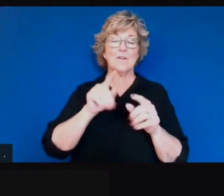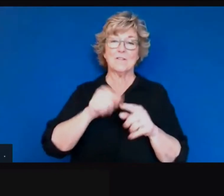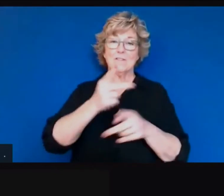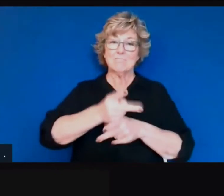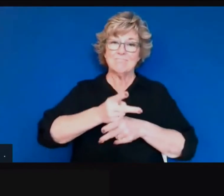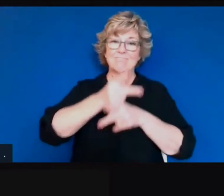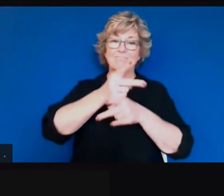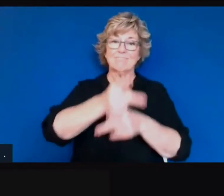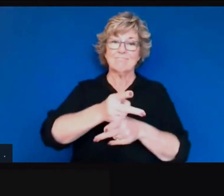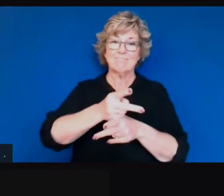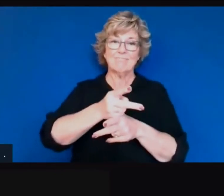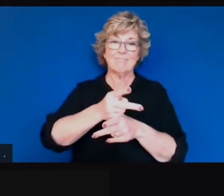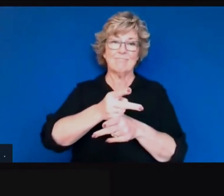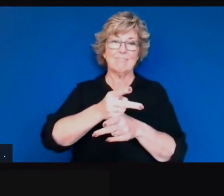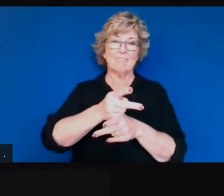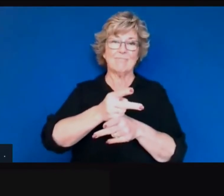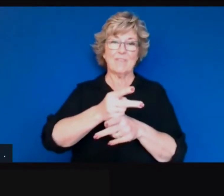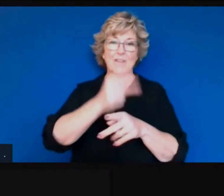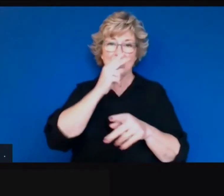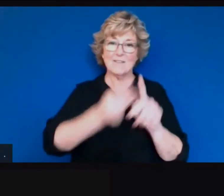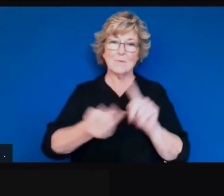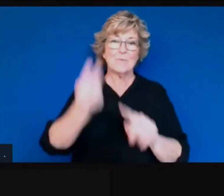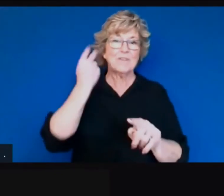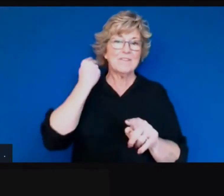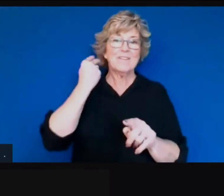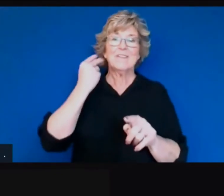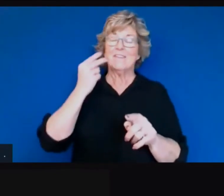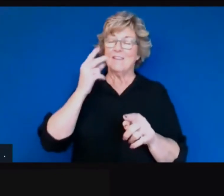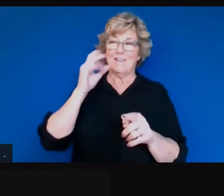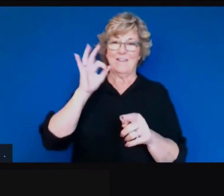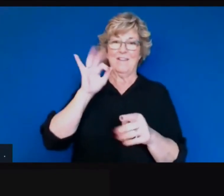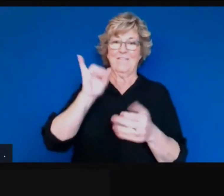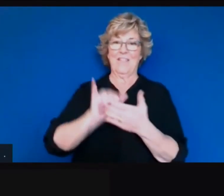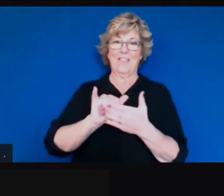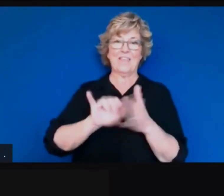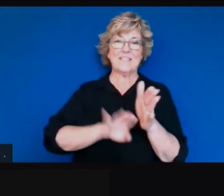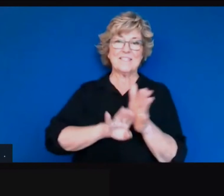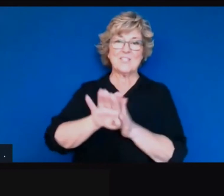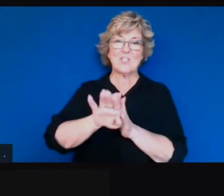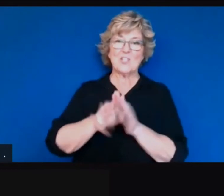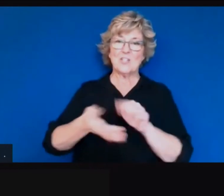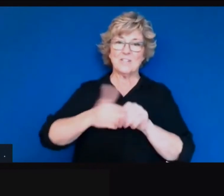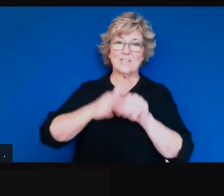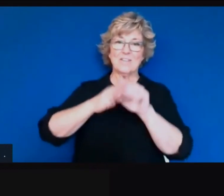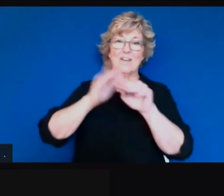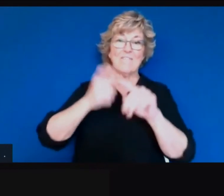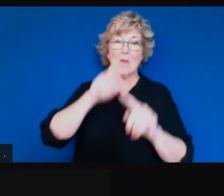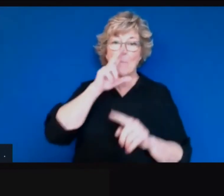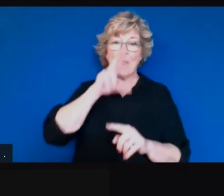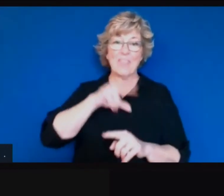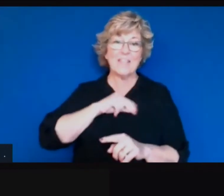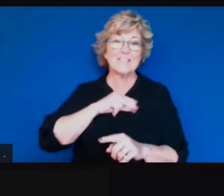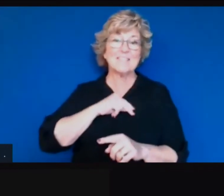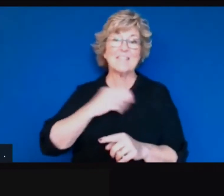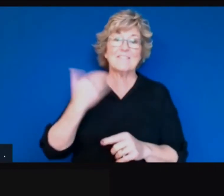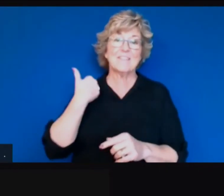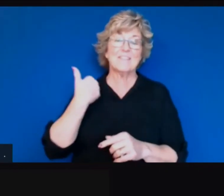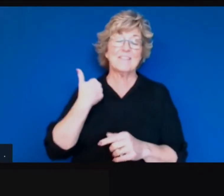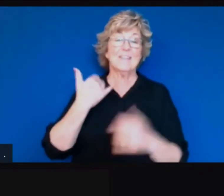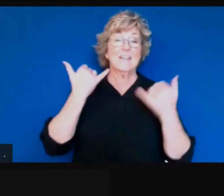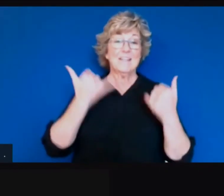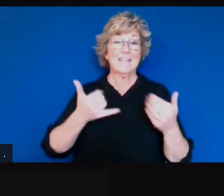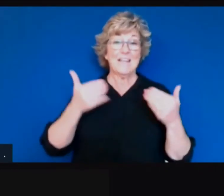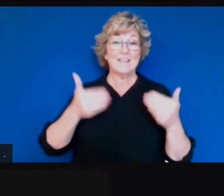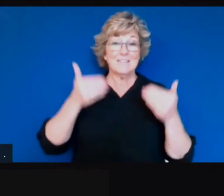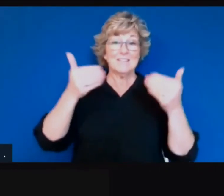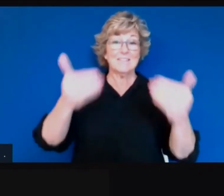in so many ways reflected of the surge that we're experiencing coming from that Thanksgiving holiday. Now, as we move